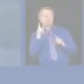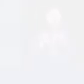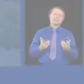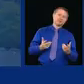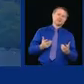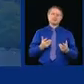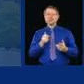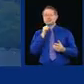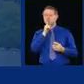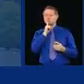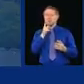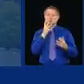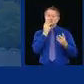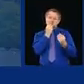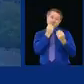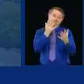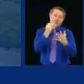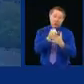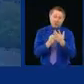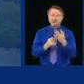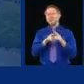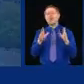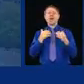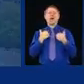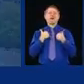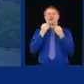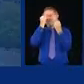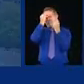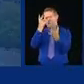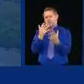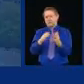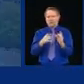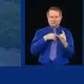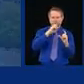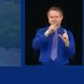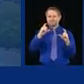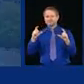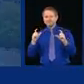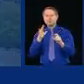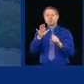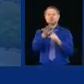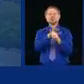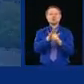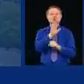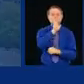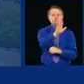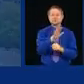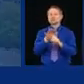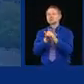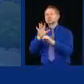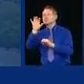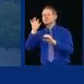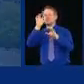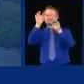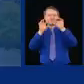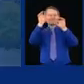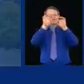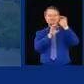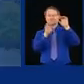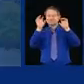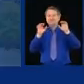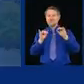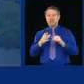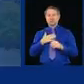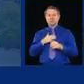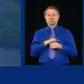enough. And it has all the information for all the regions statewide, so every region can compare themselves to where